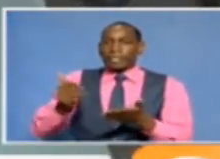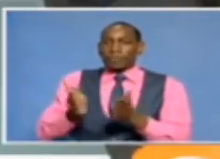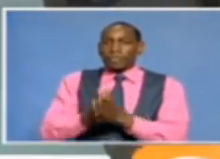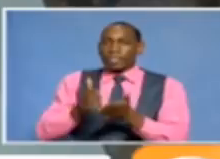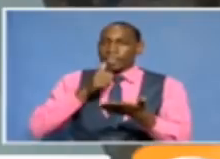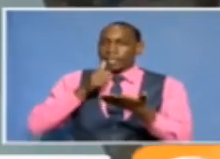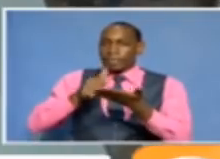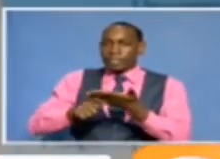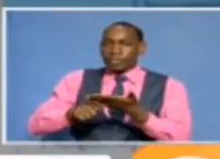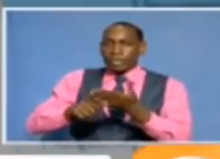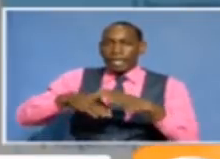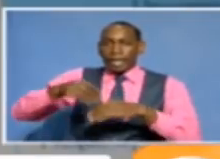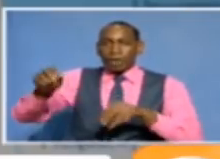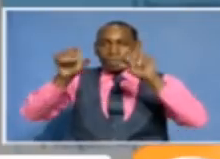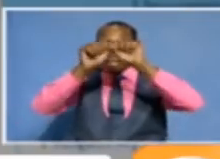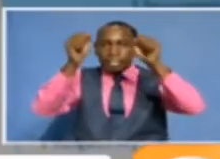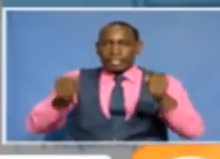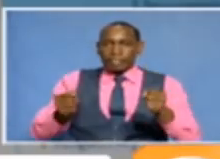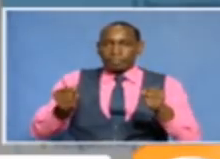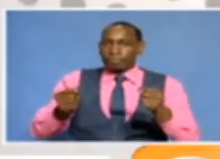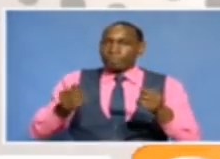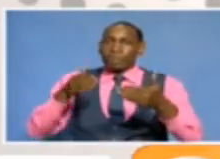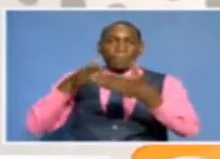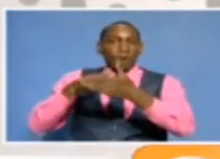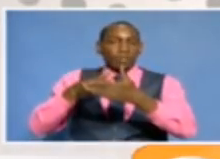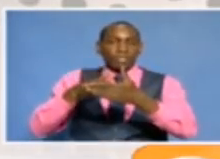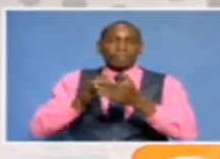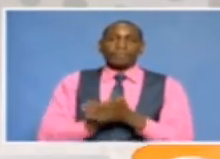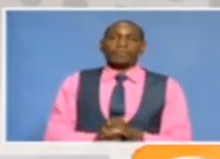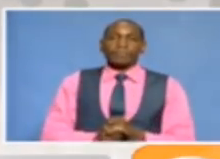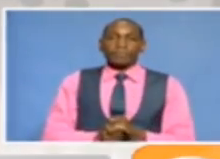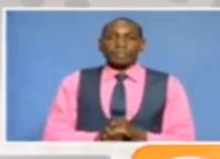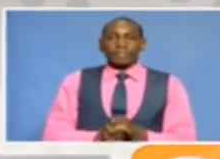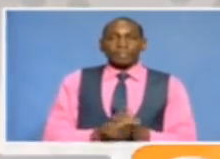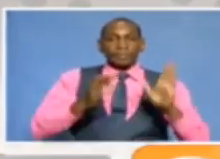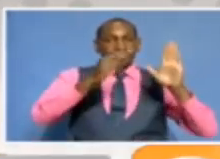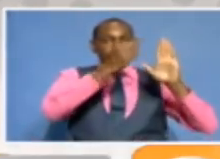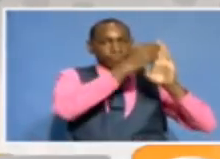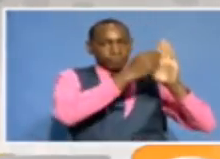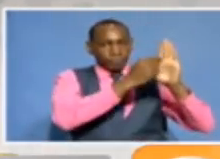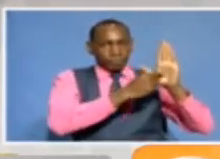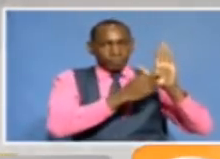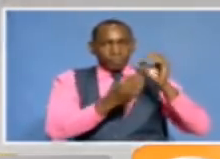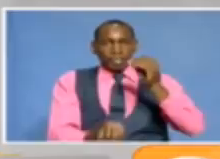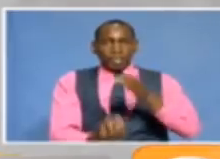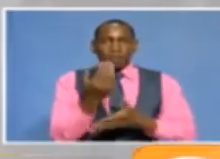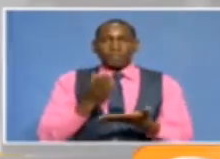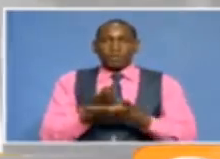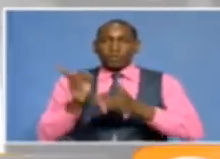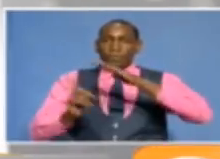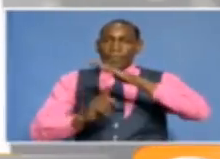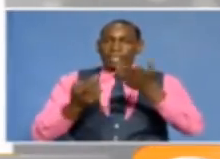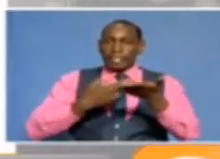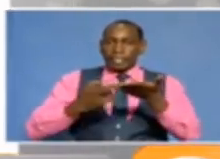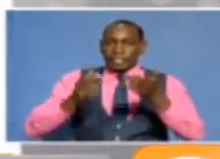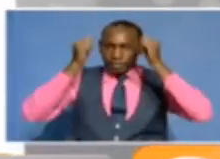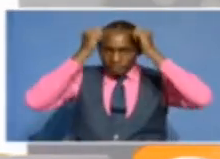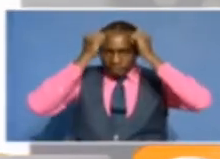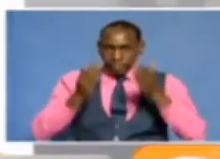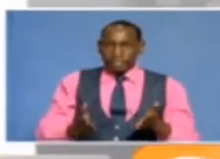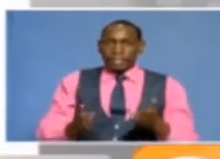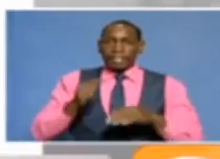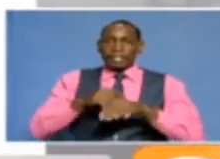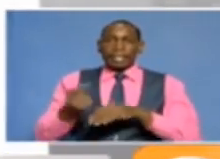letters outside the system will be locked out. According to guidelines released by the ministry, registration of students once